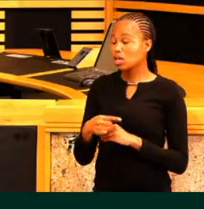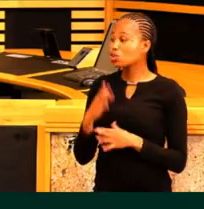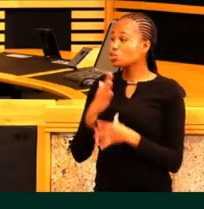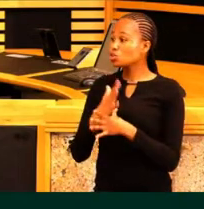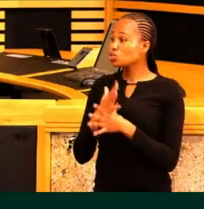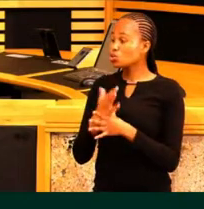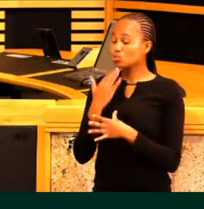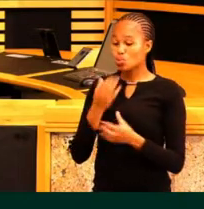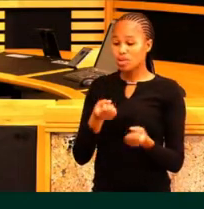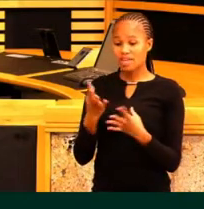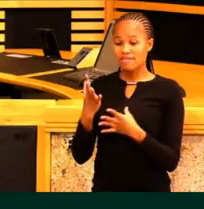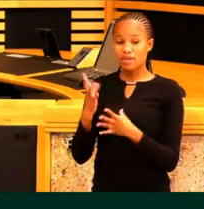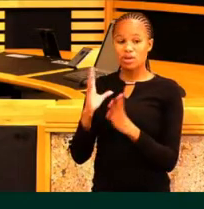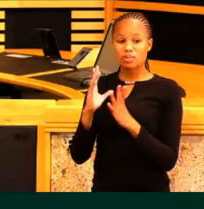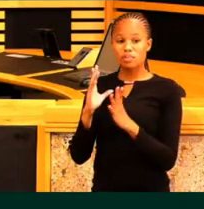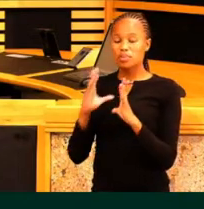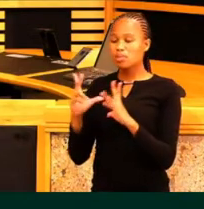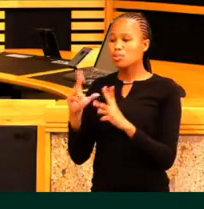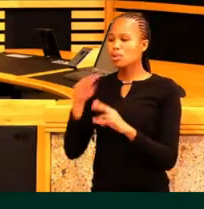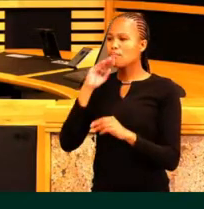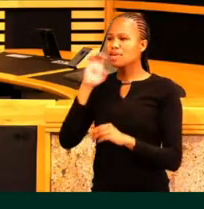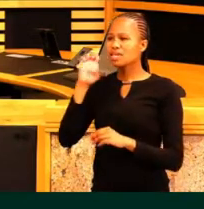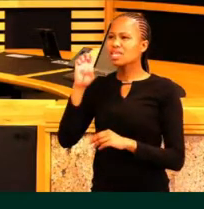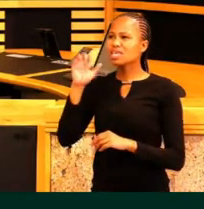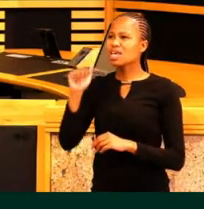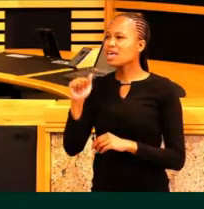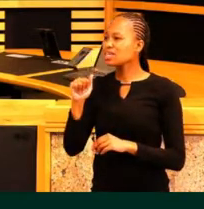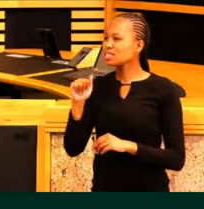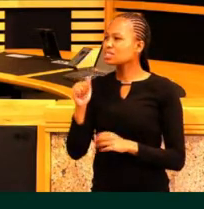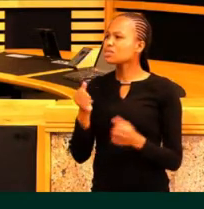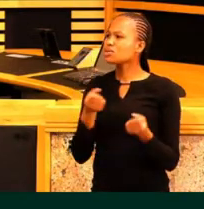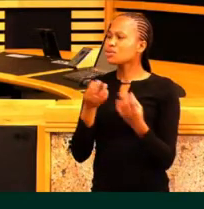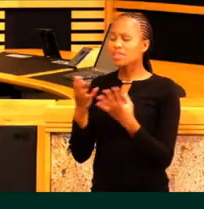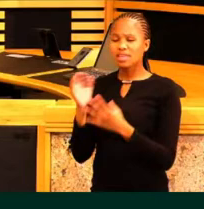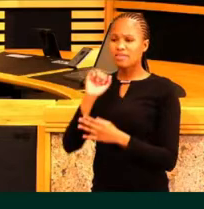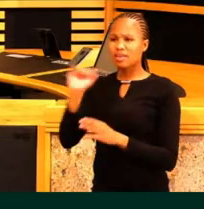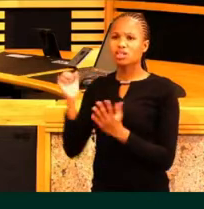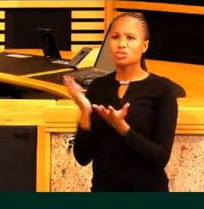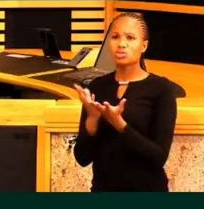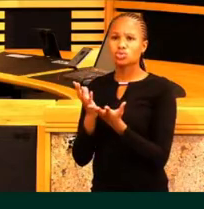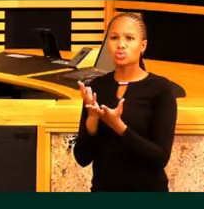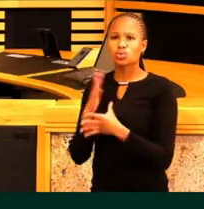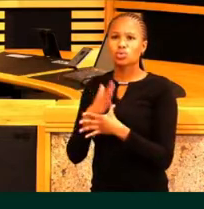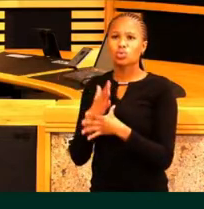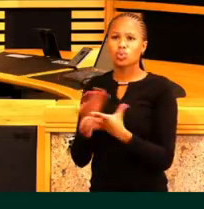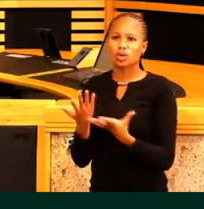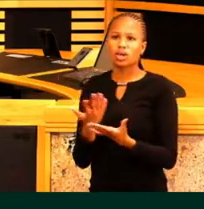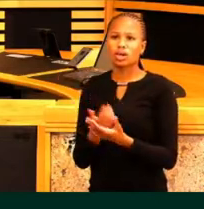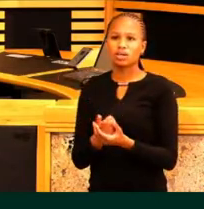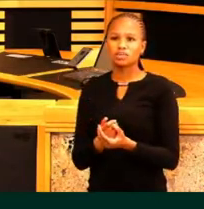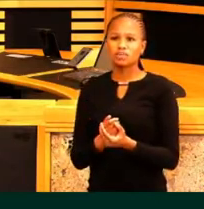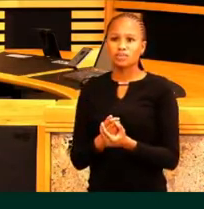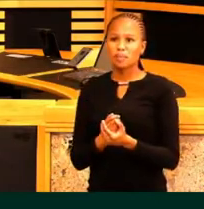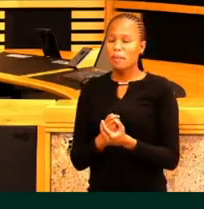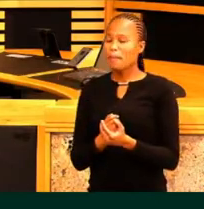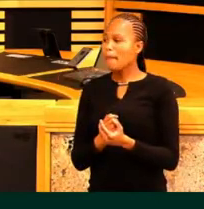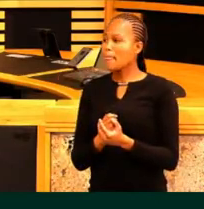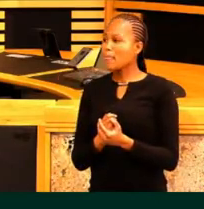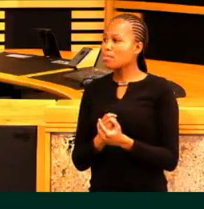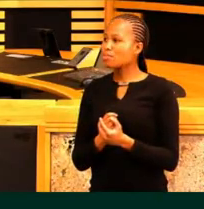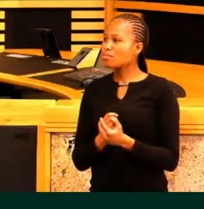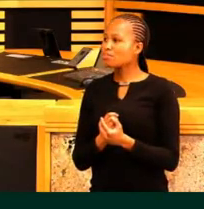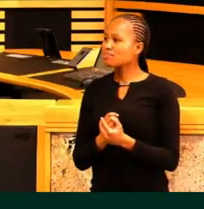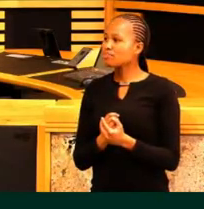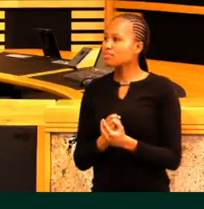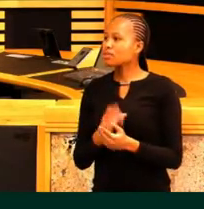who are EAS either General workers it is happening there in your schools across the province so it is a